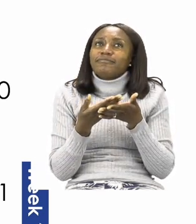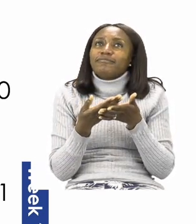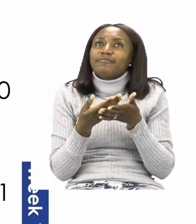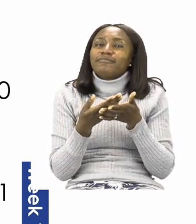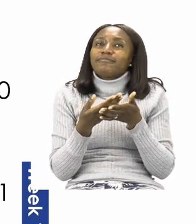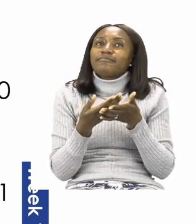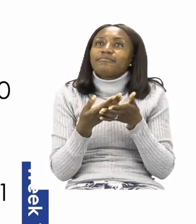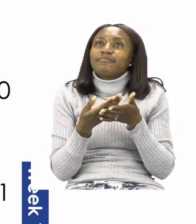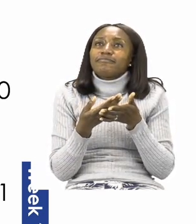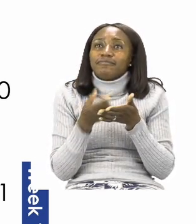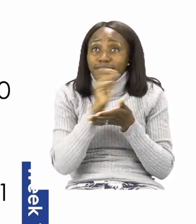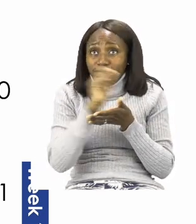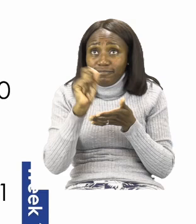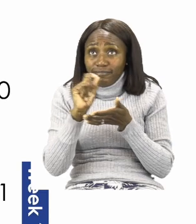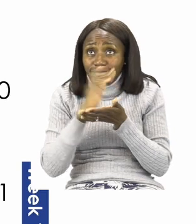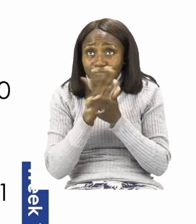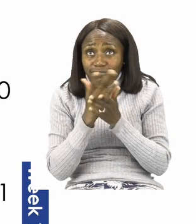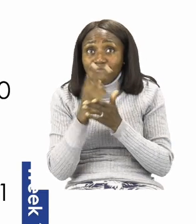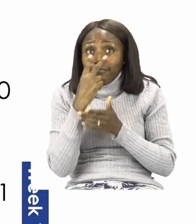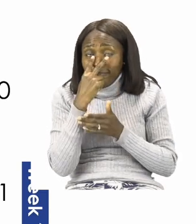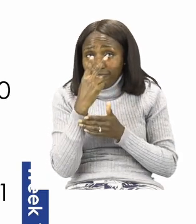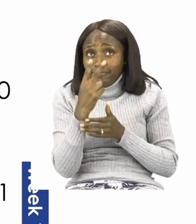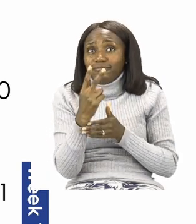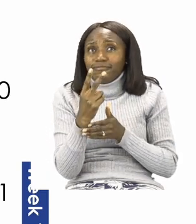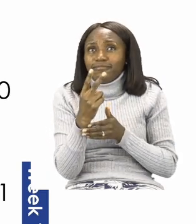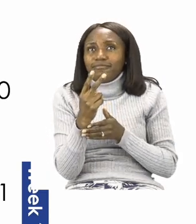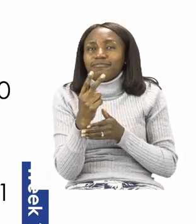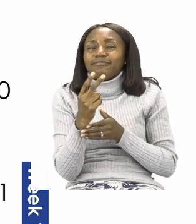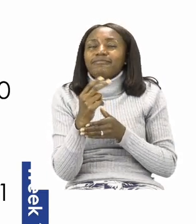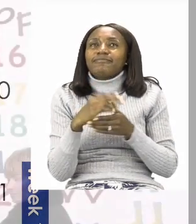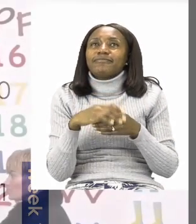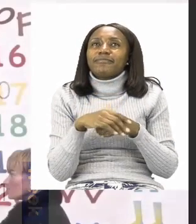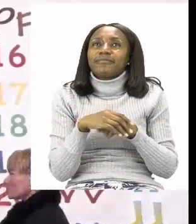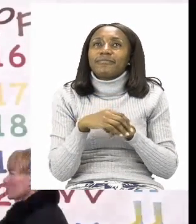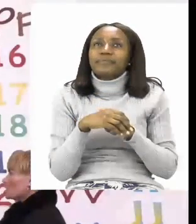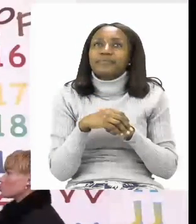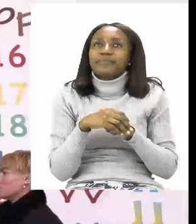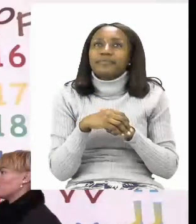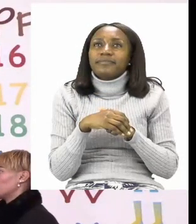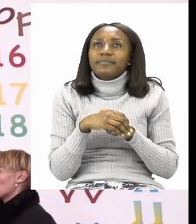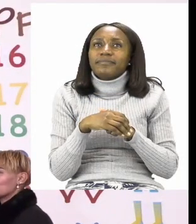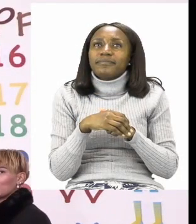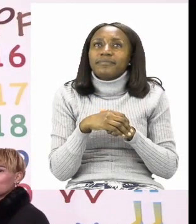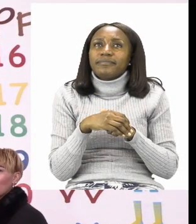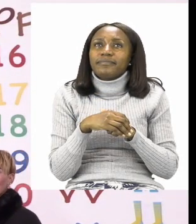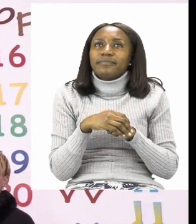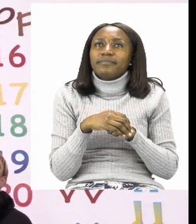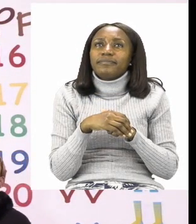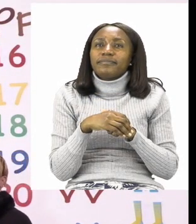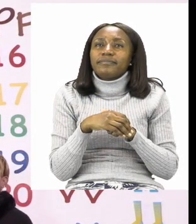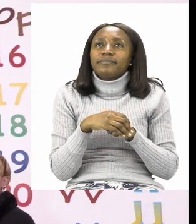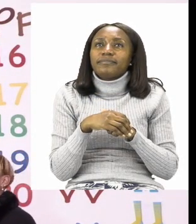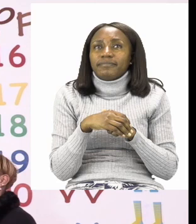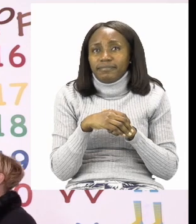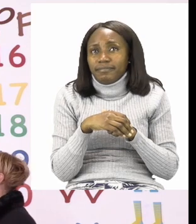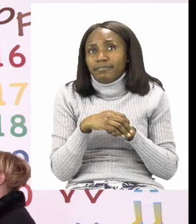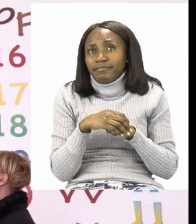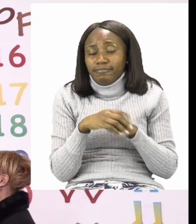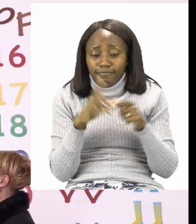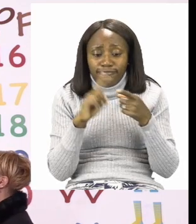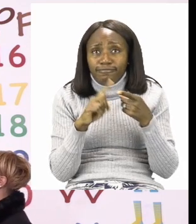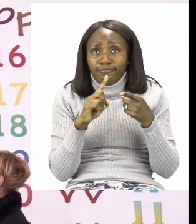examples on the board for you. Let's go back to the board and see. So the first example that we